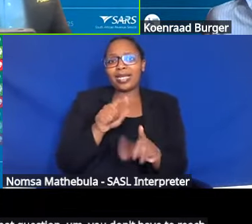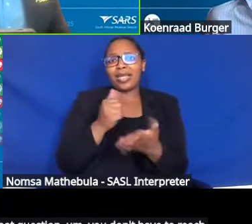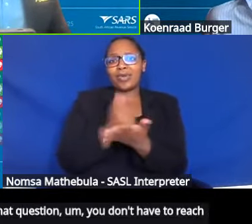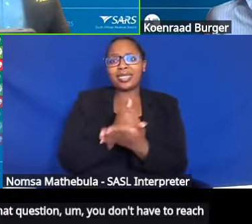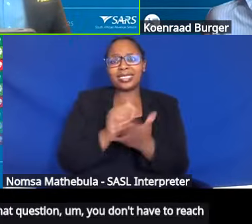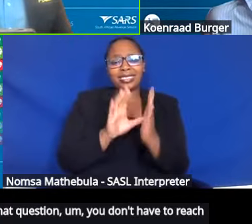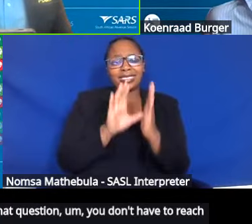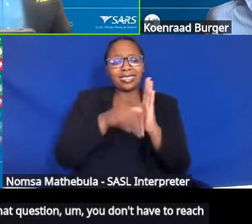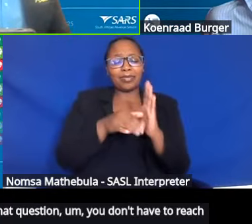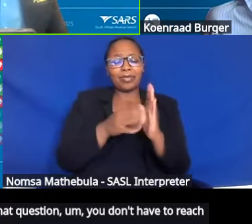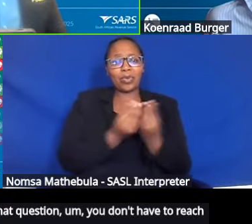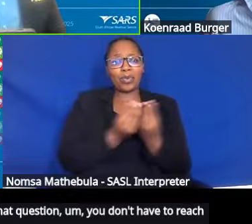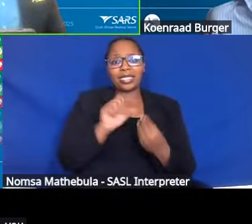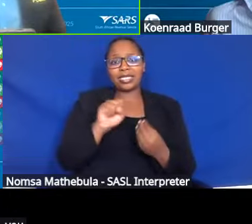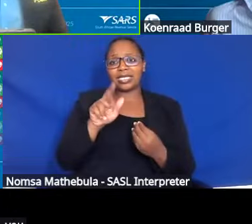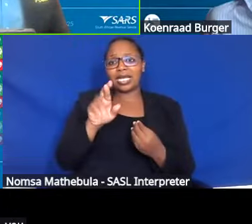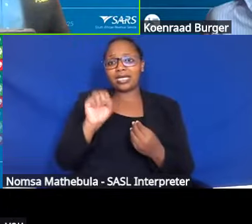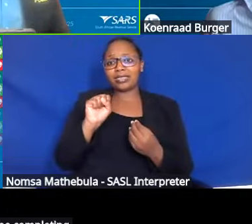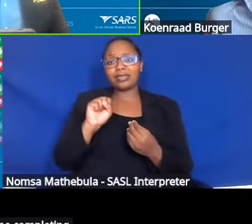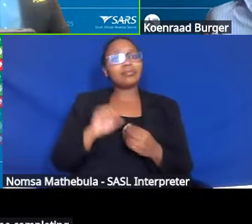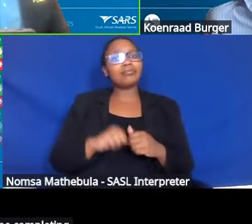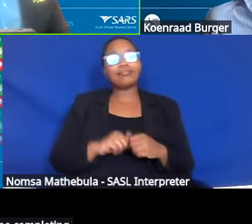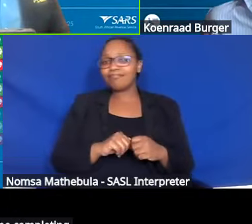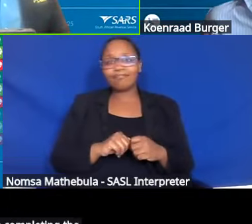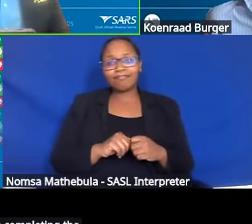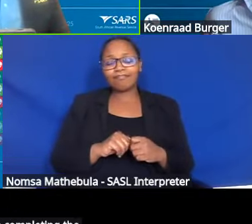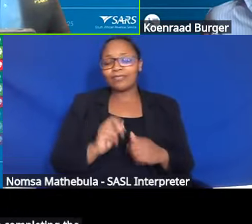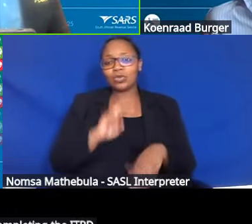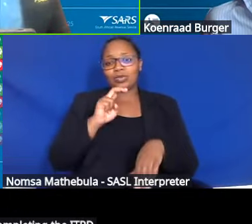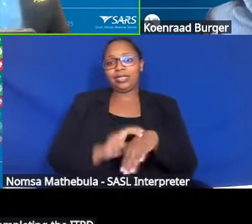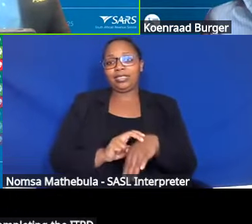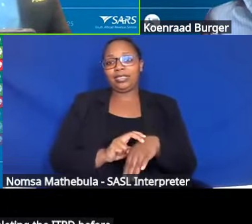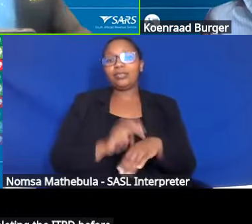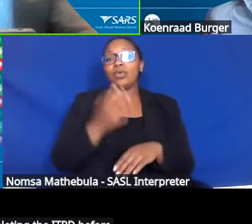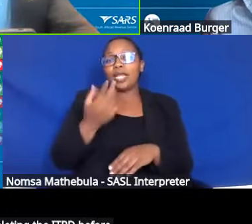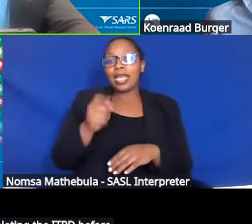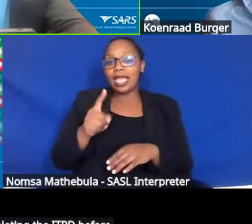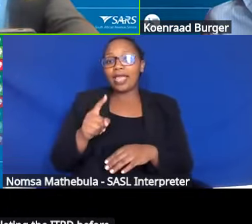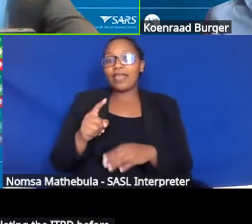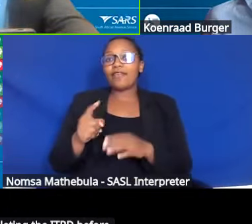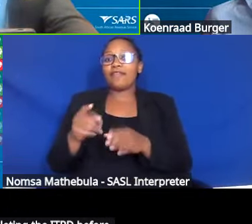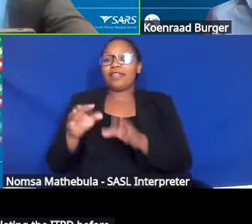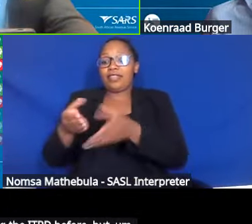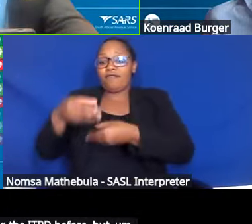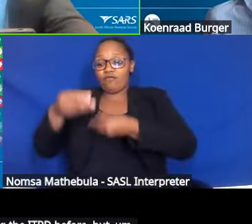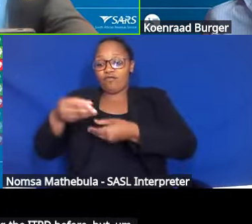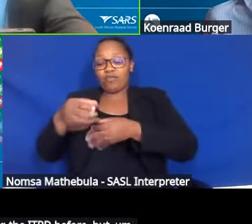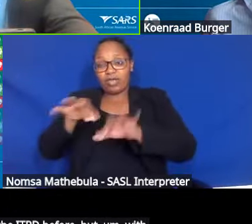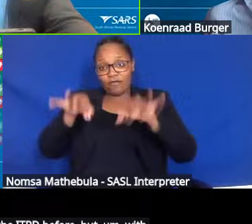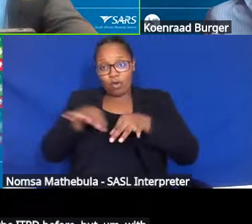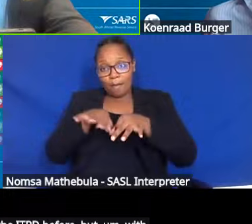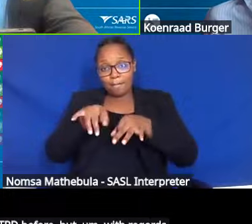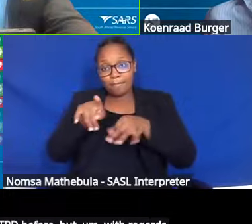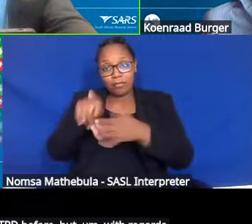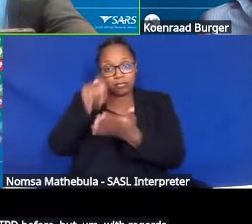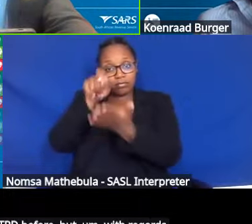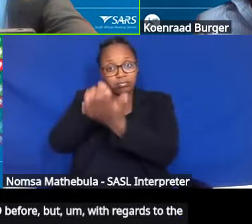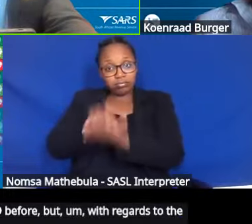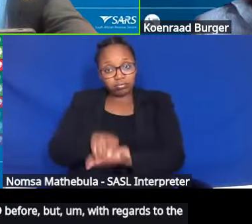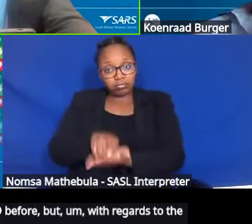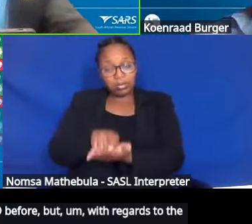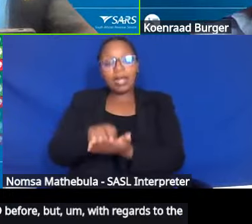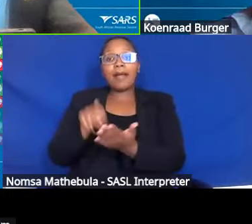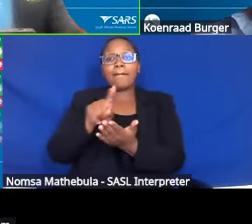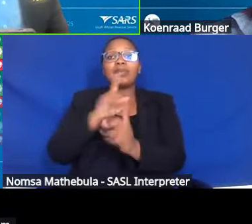SARS. You will be completing the ITRDD form, but with regards to answer the question there,